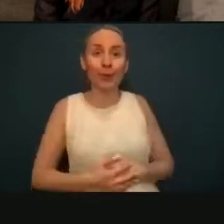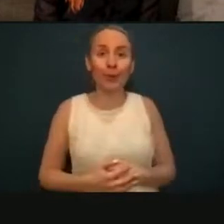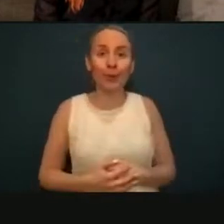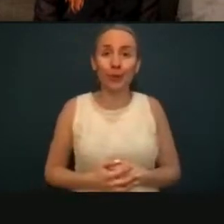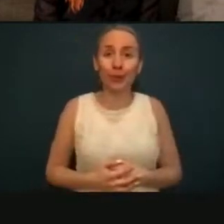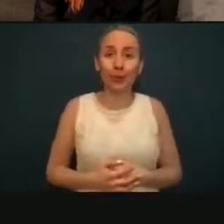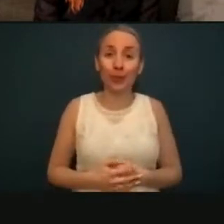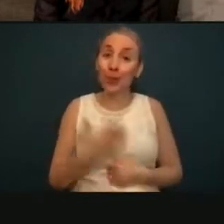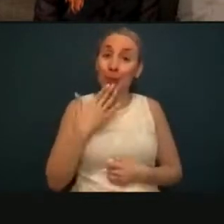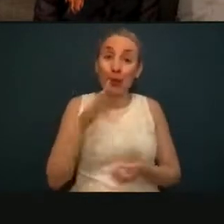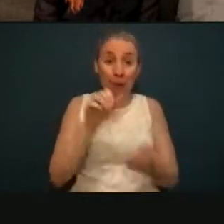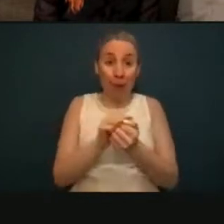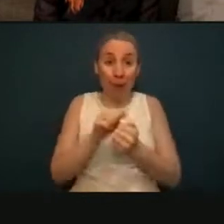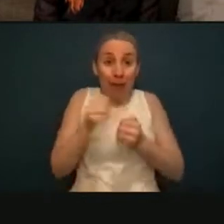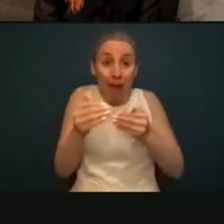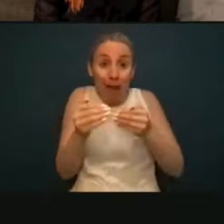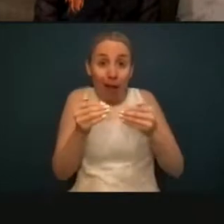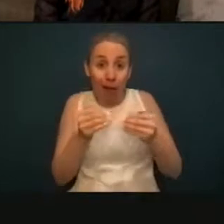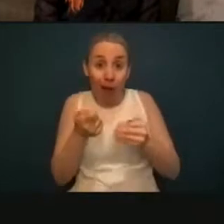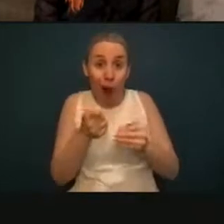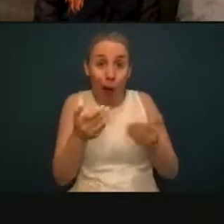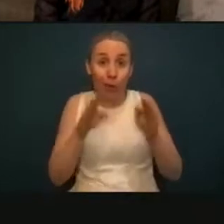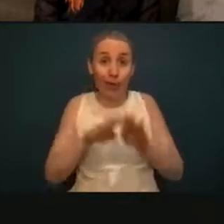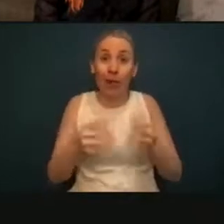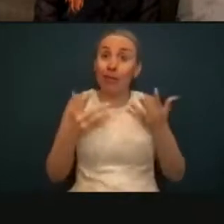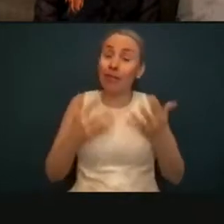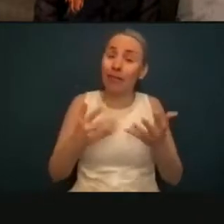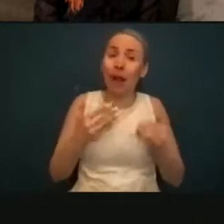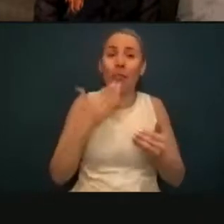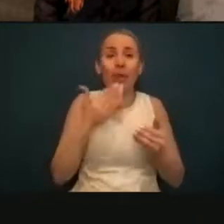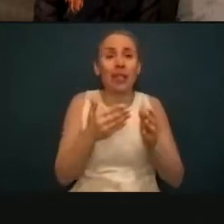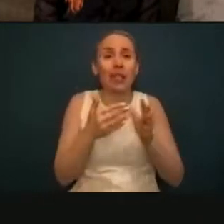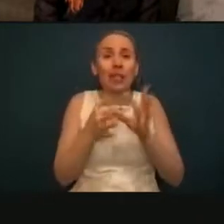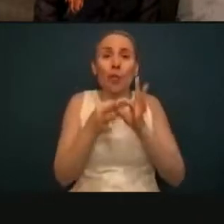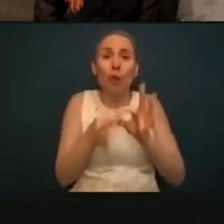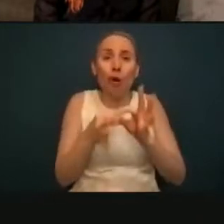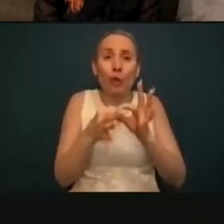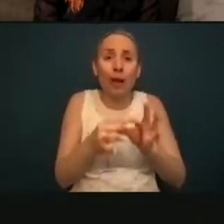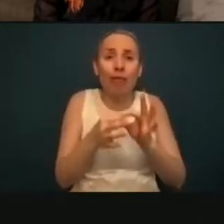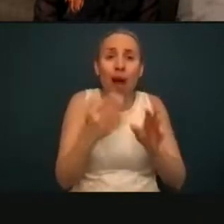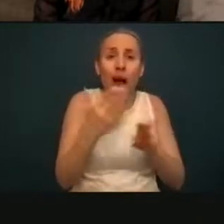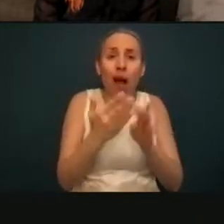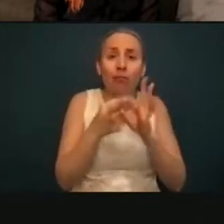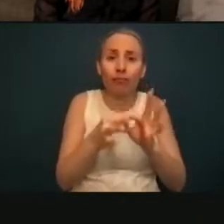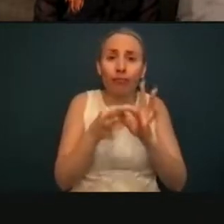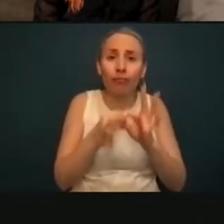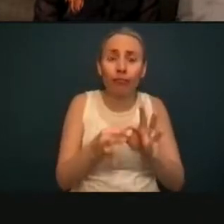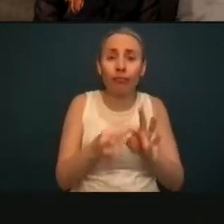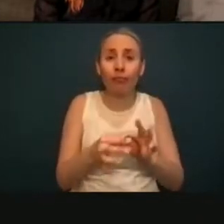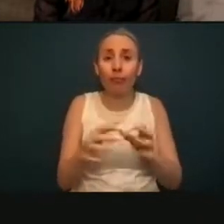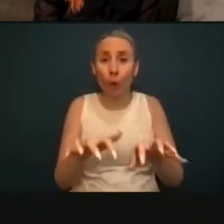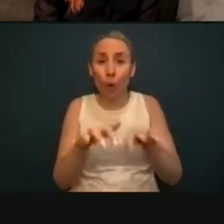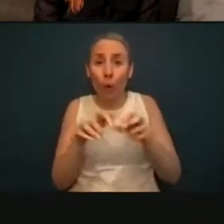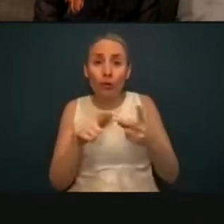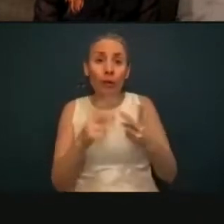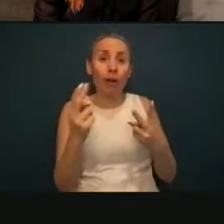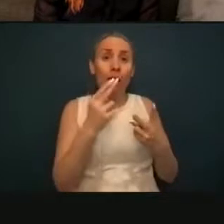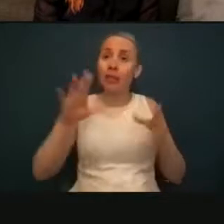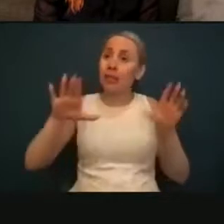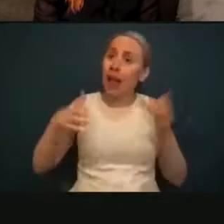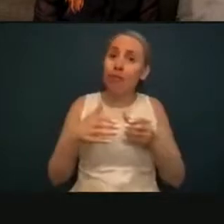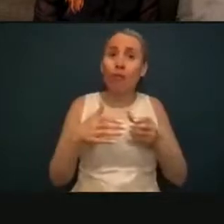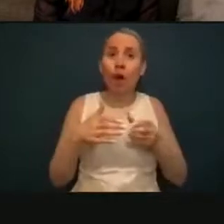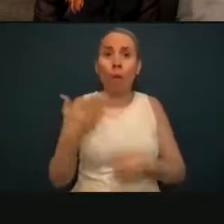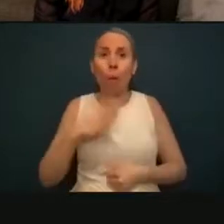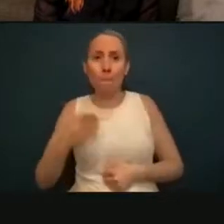work together, artists, audiences, to really fight to ensure that we regain that